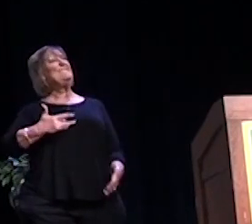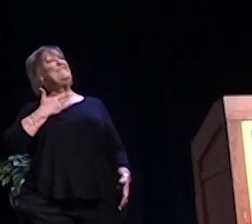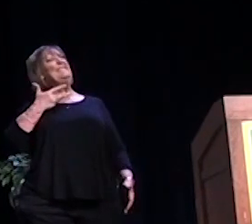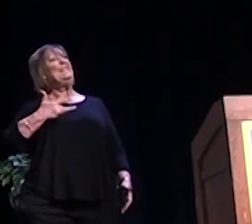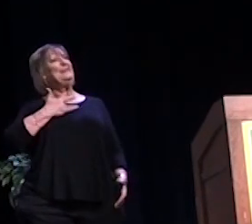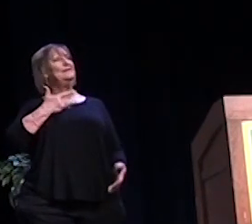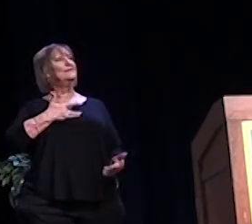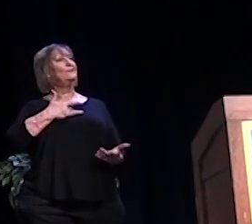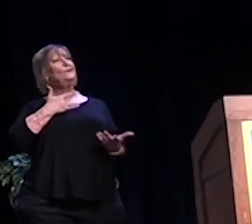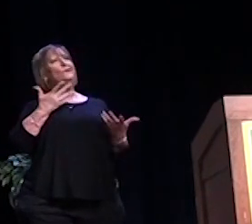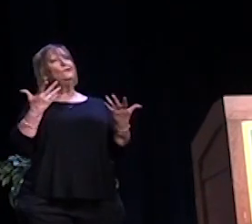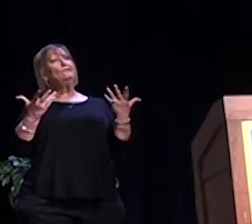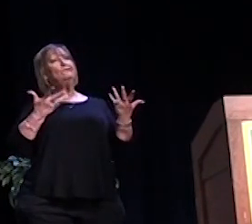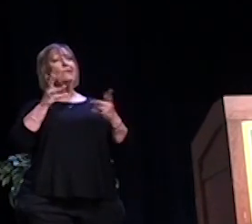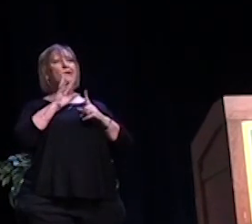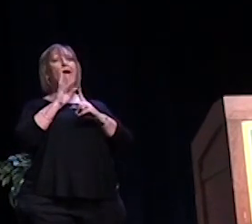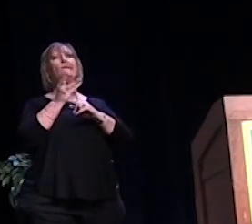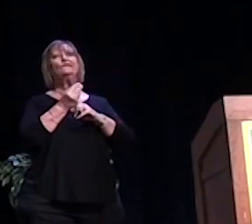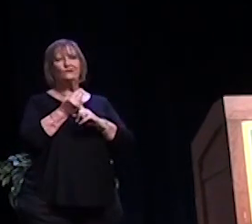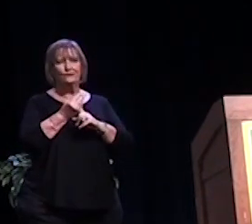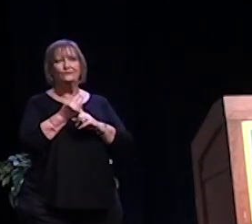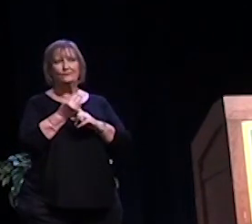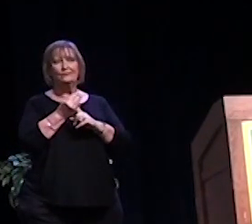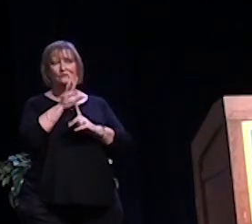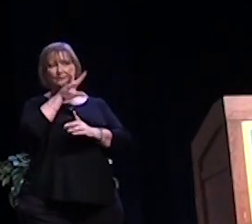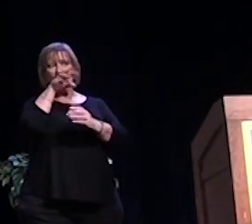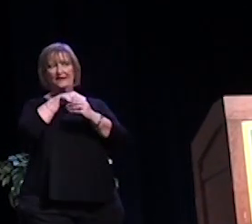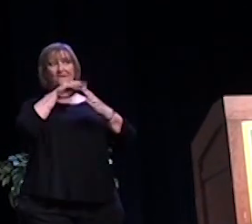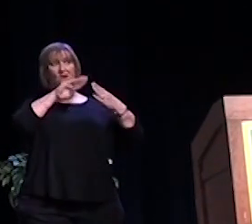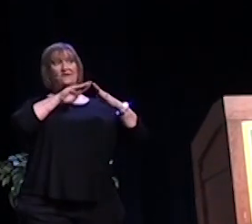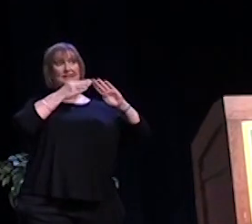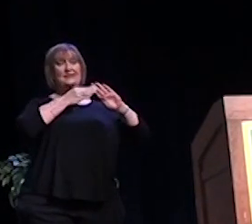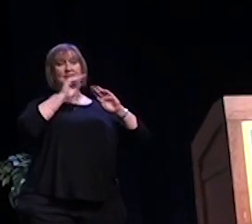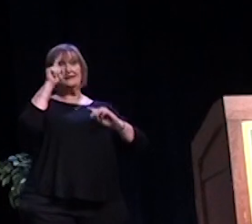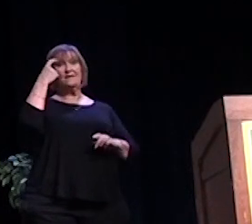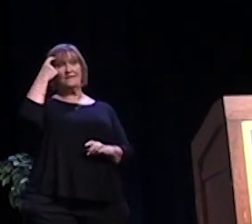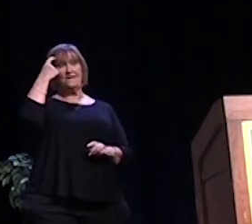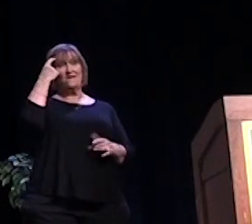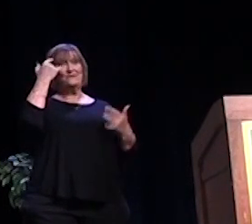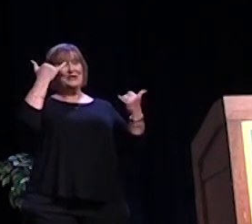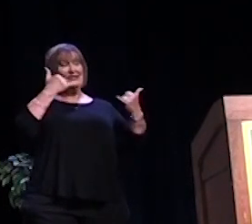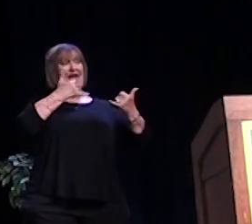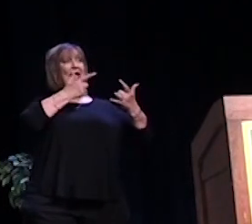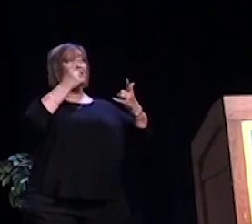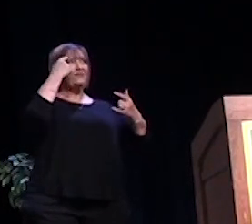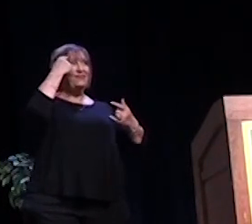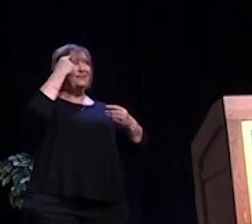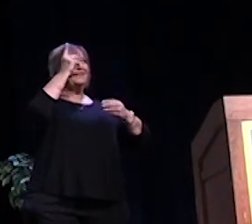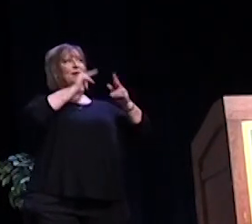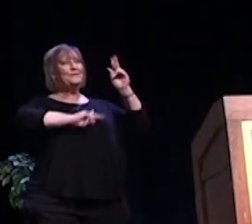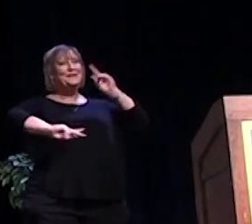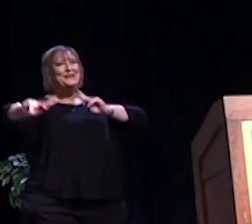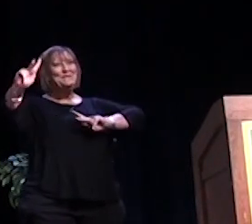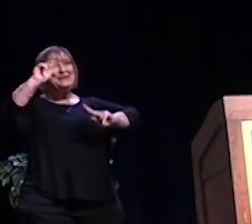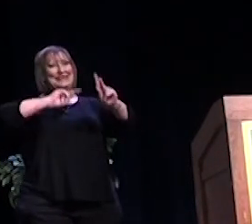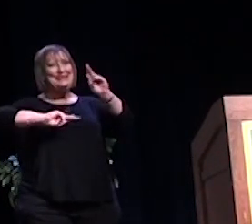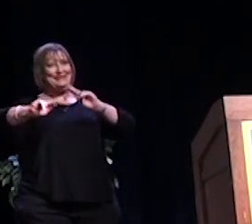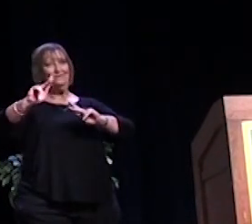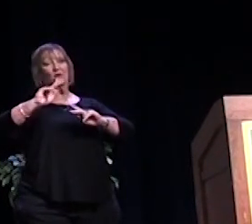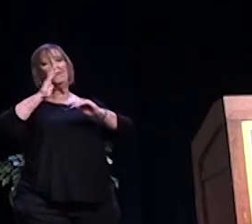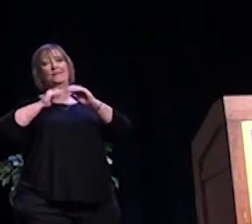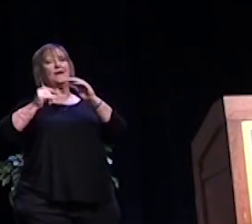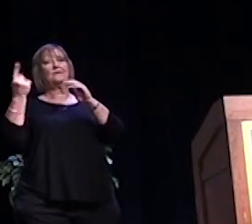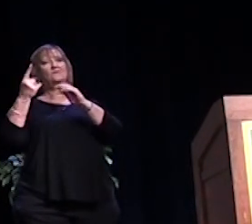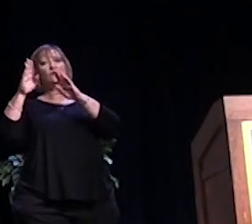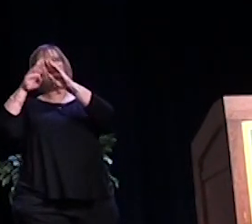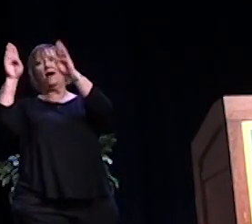mindset, a shift that has gone on, and your city government to serve in your homeowners and merge theater and better way. I want to